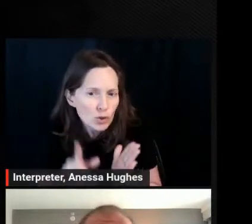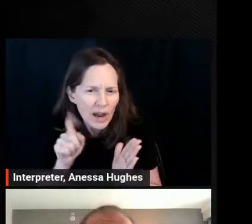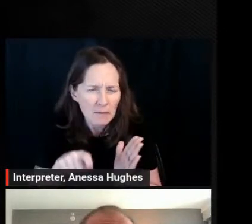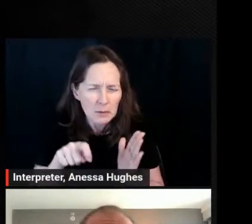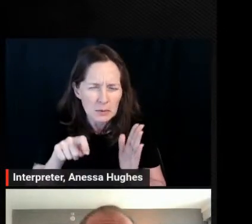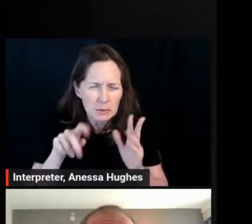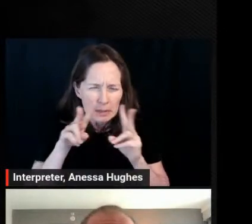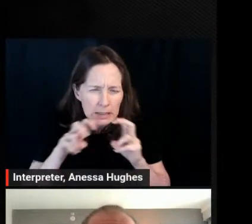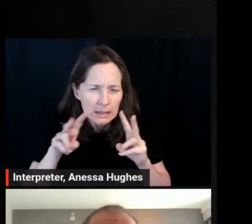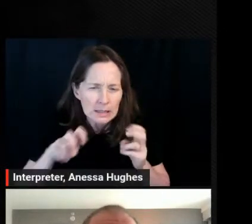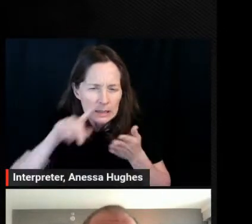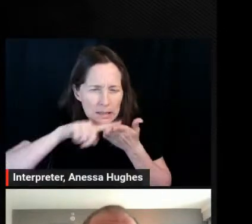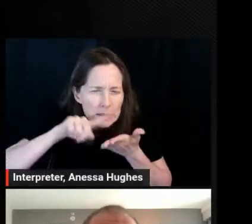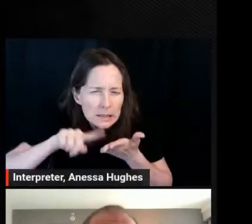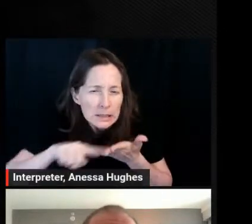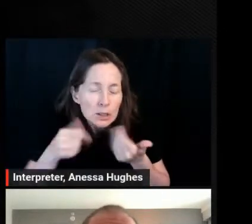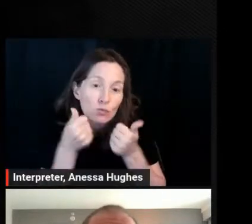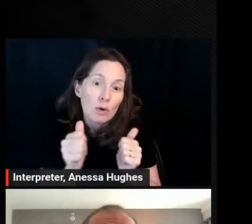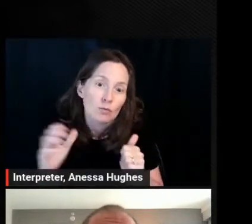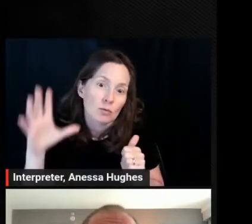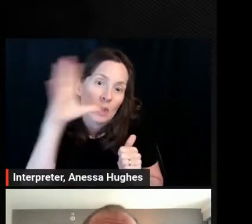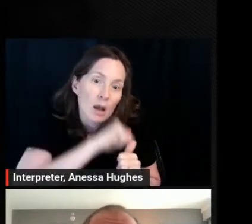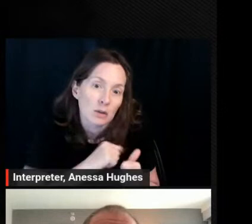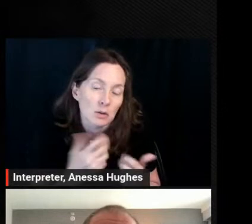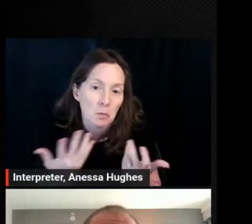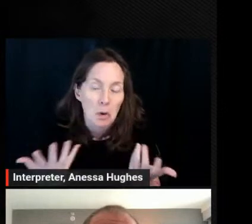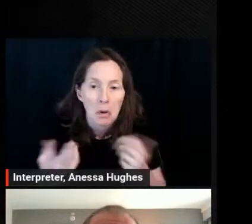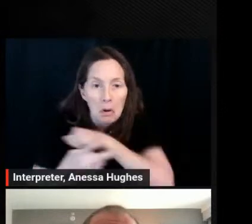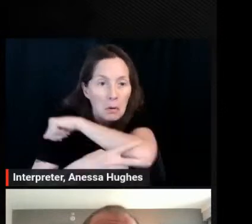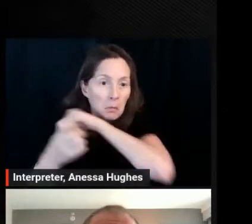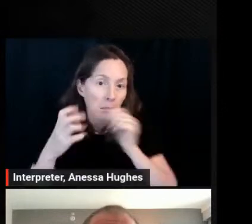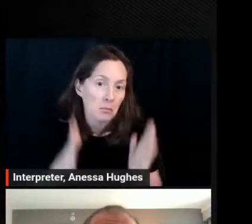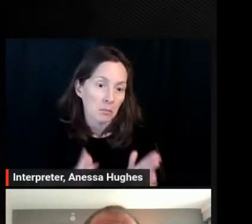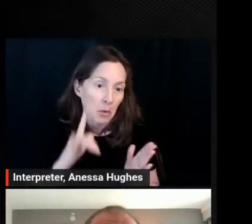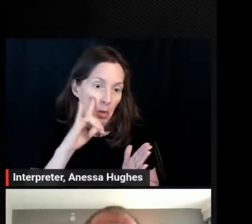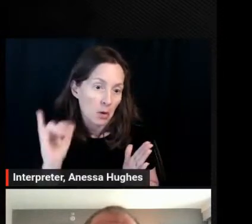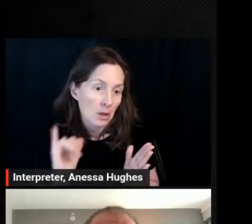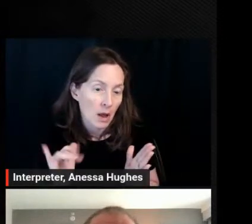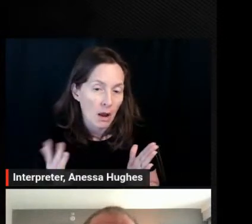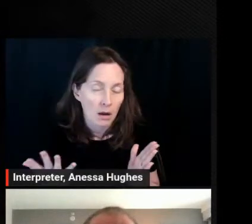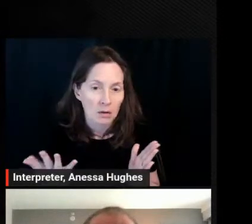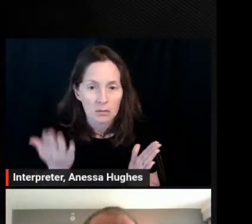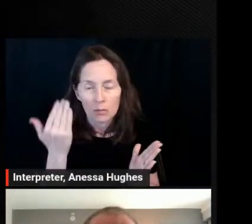might have looked like. No one posed for this engraving.